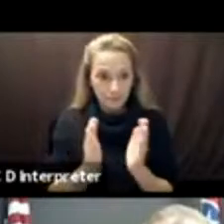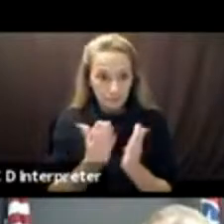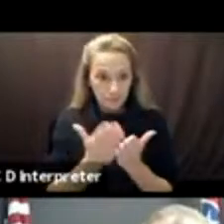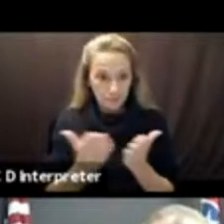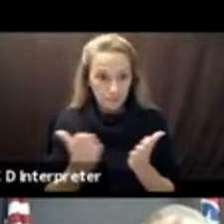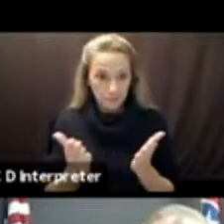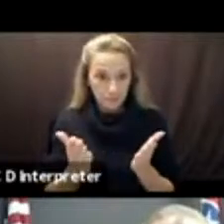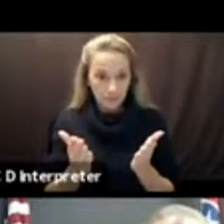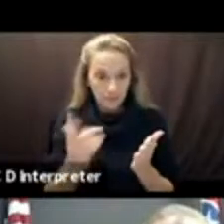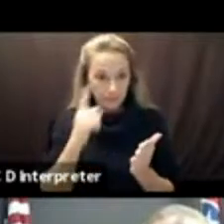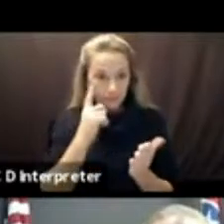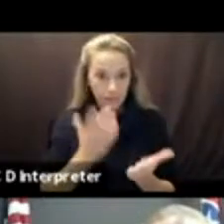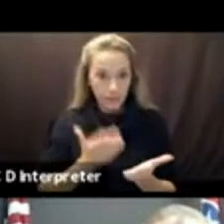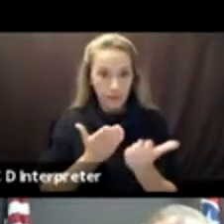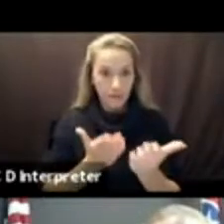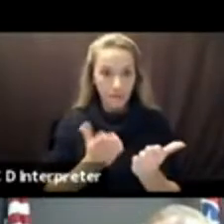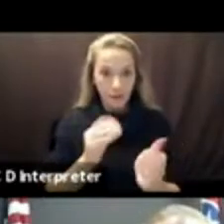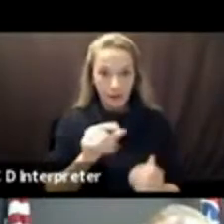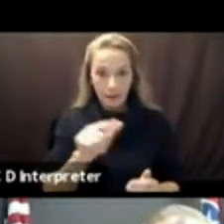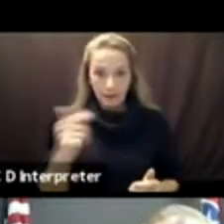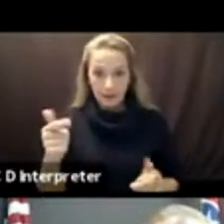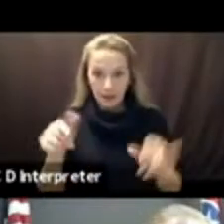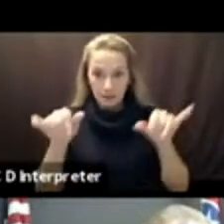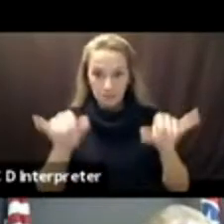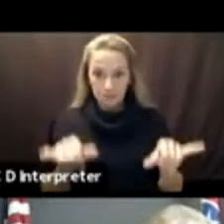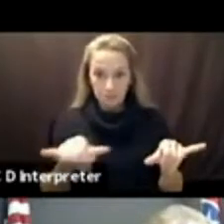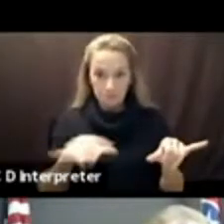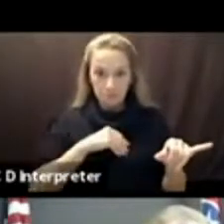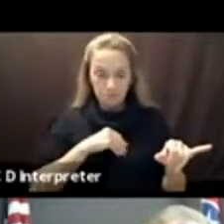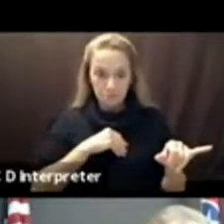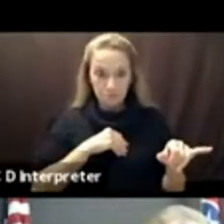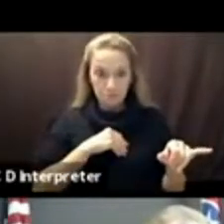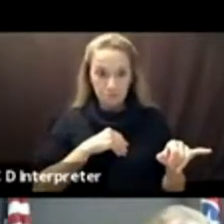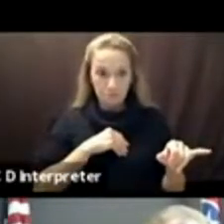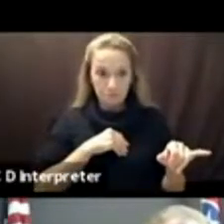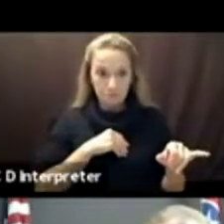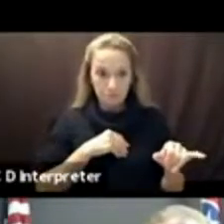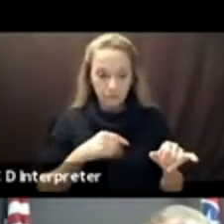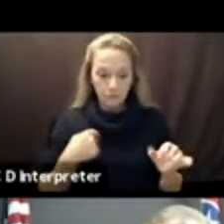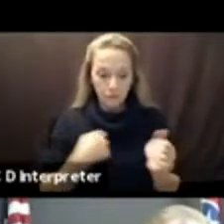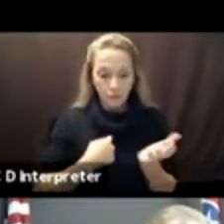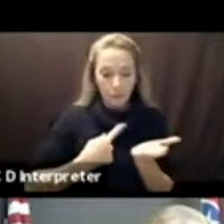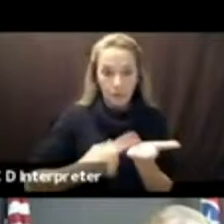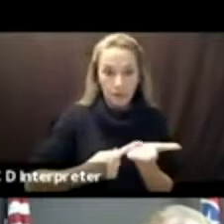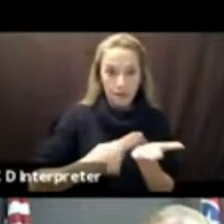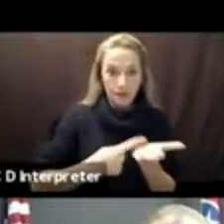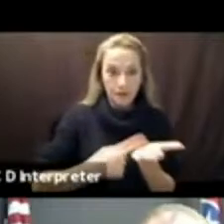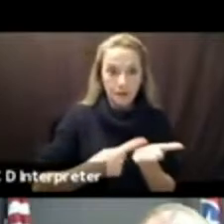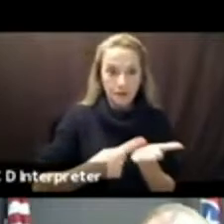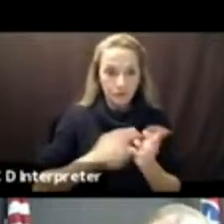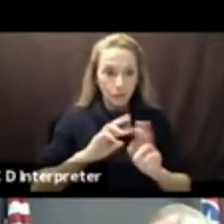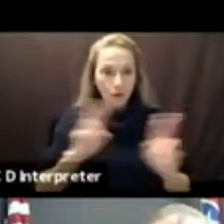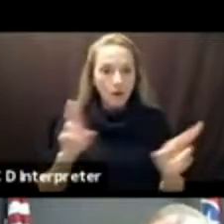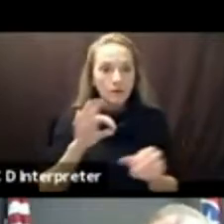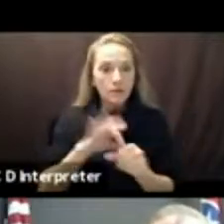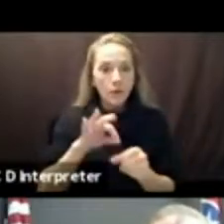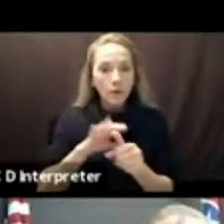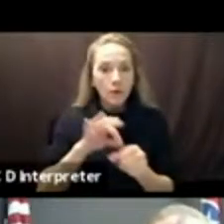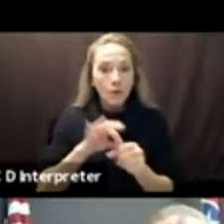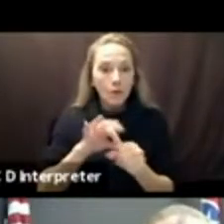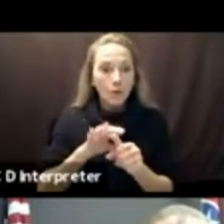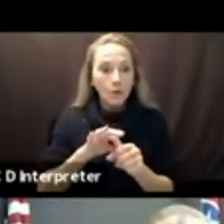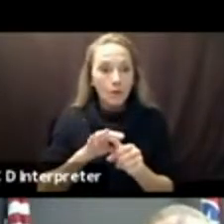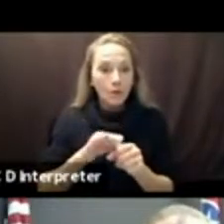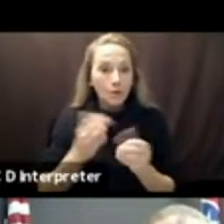think the motion and the second still stand. We're in a point of discussing and ready to vote. Maybe